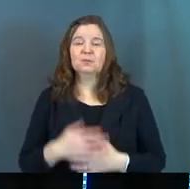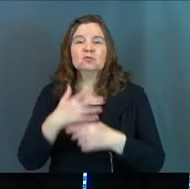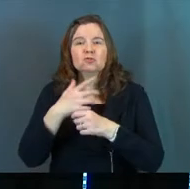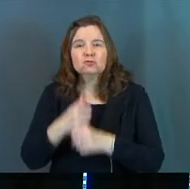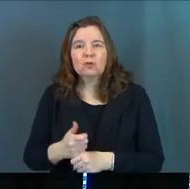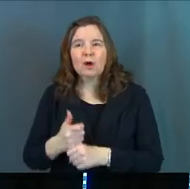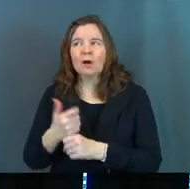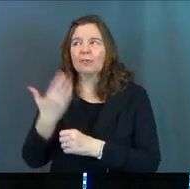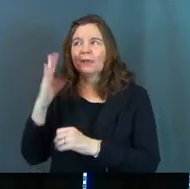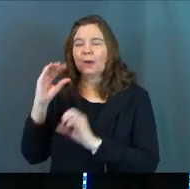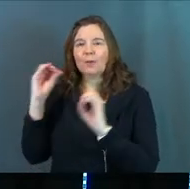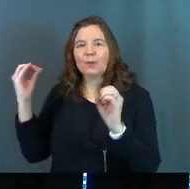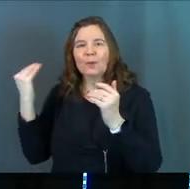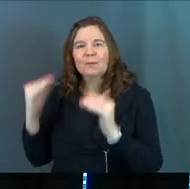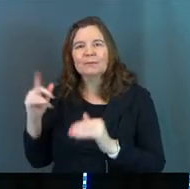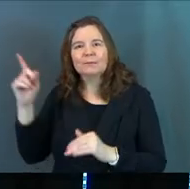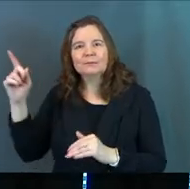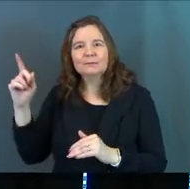Trust your limitless God.